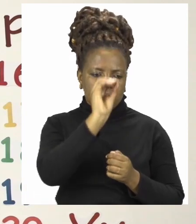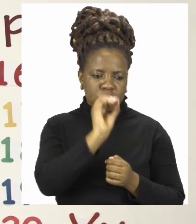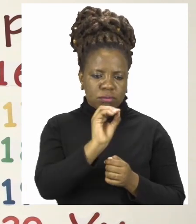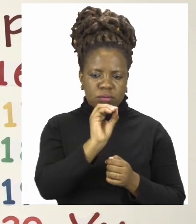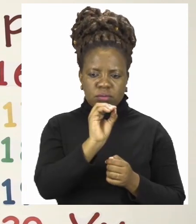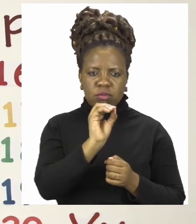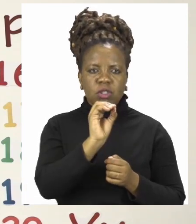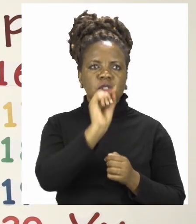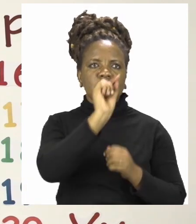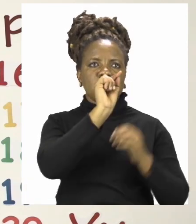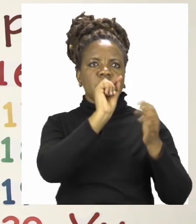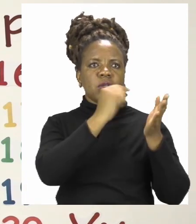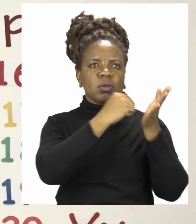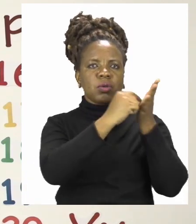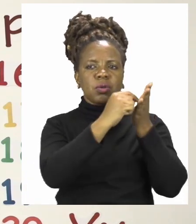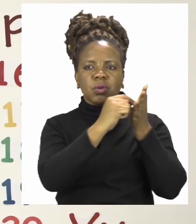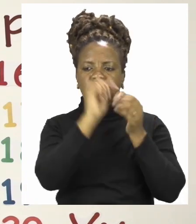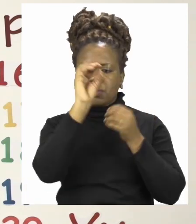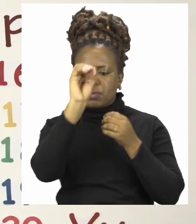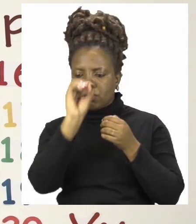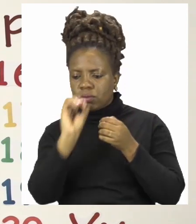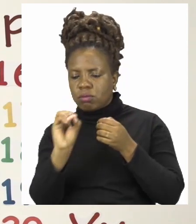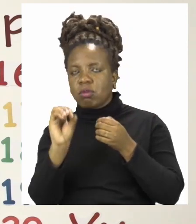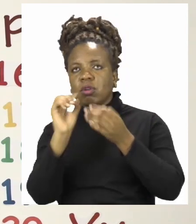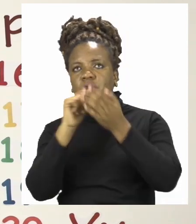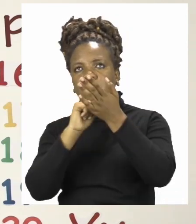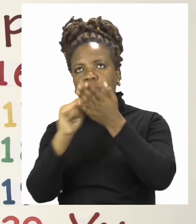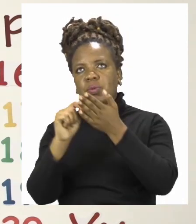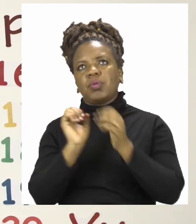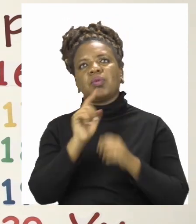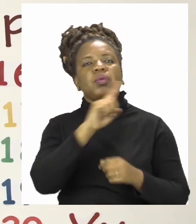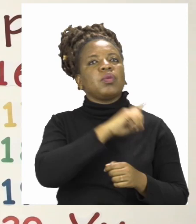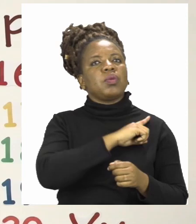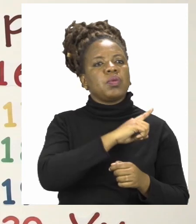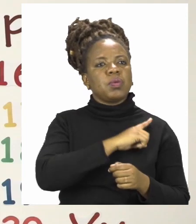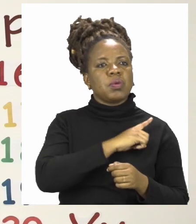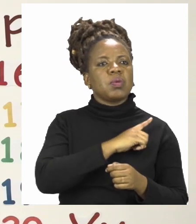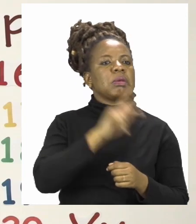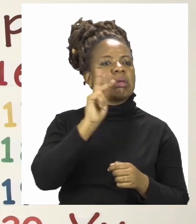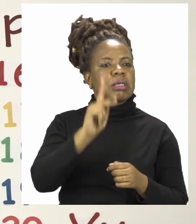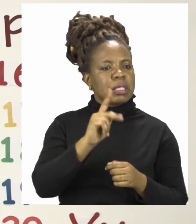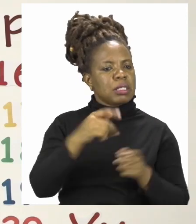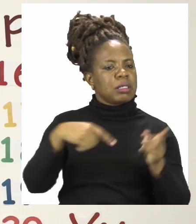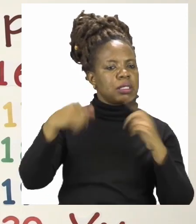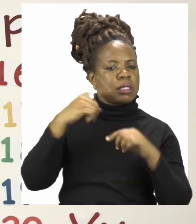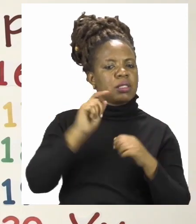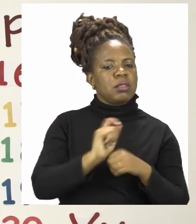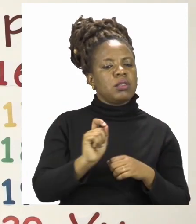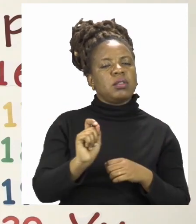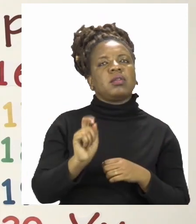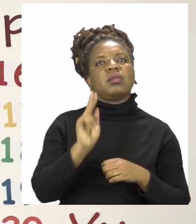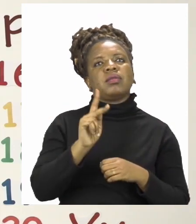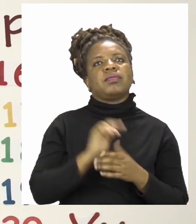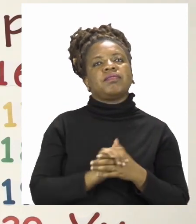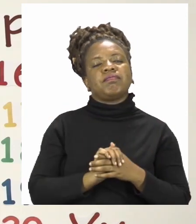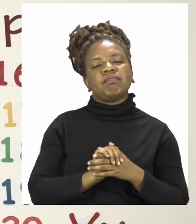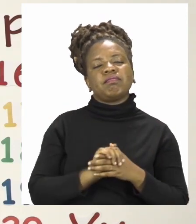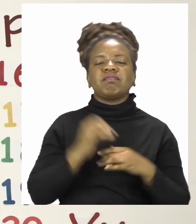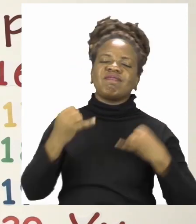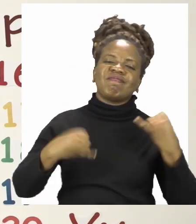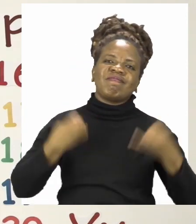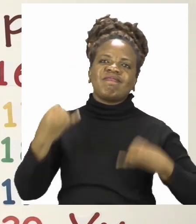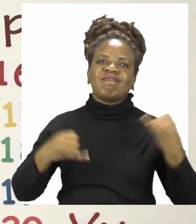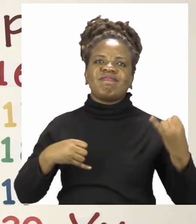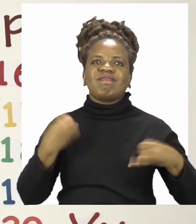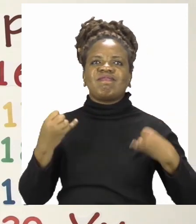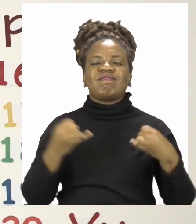or put in their proper places so that you don't try and sort them out again. Take your time, have fun, and I'll see you after the